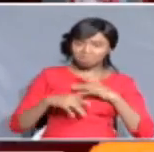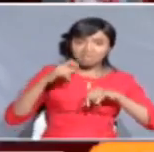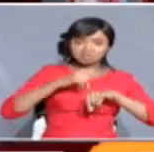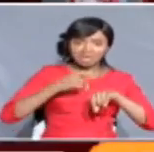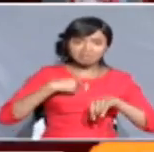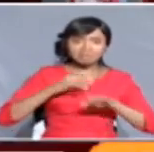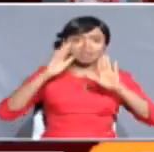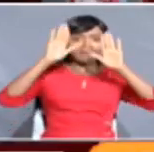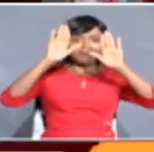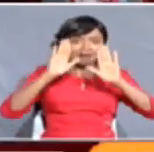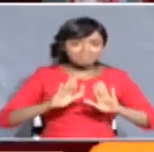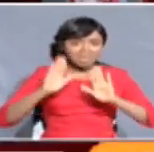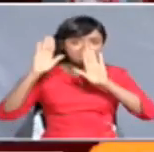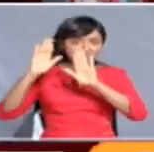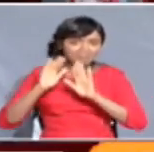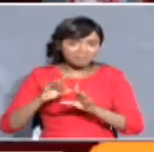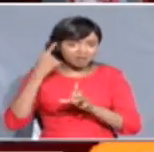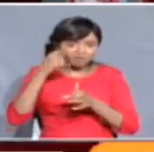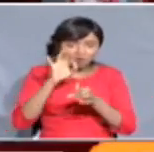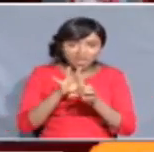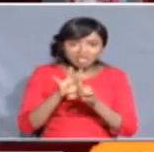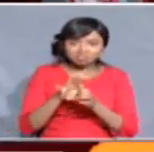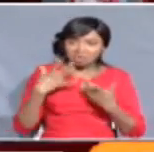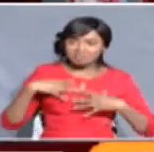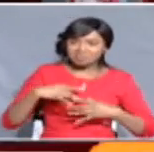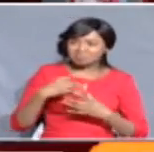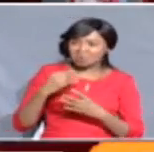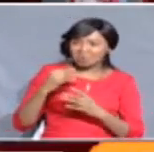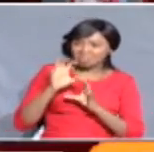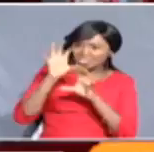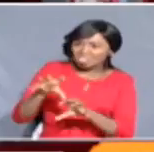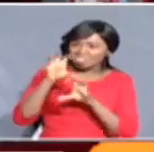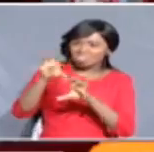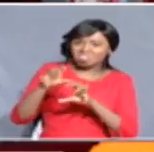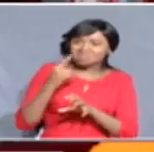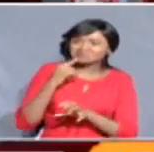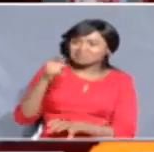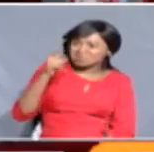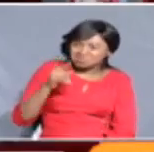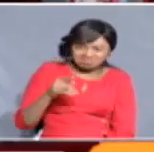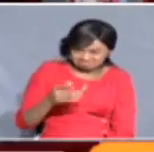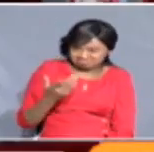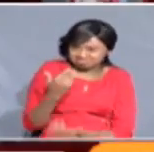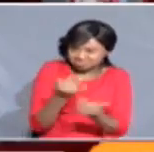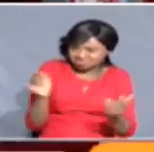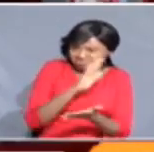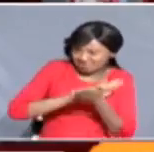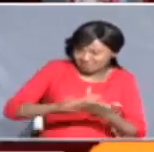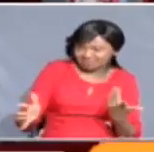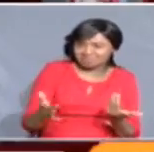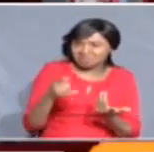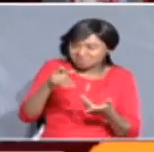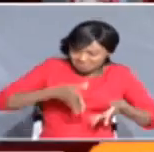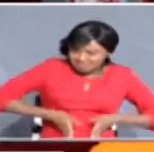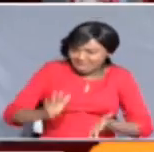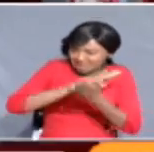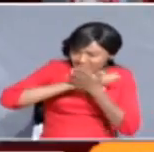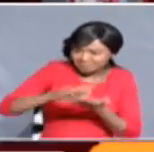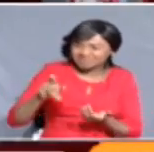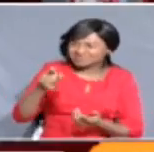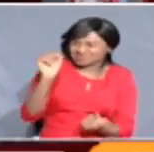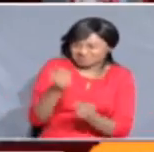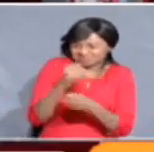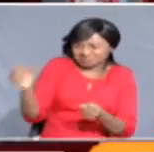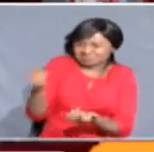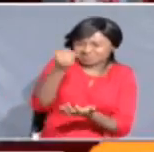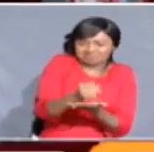campaigning, and then people started calling me Lur, which means a barren woman. And they said, we cannot elect this one because she's